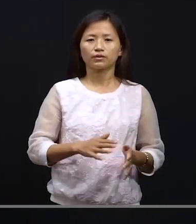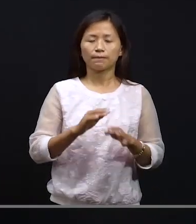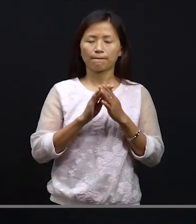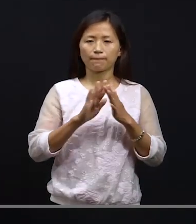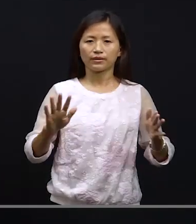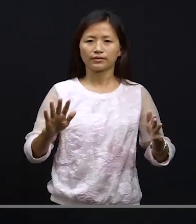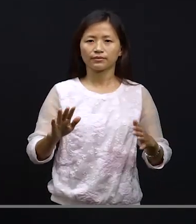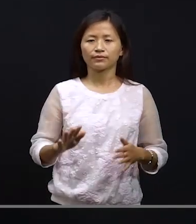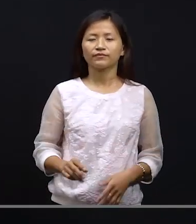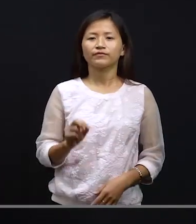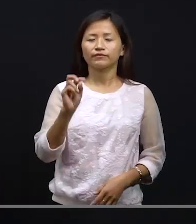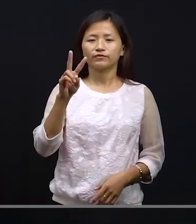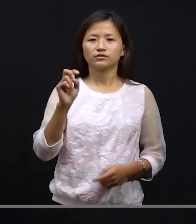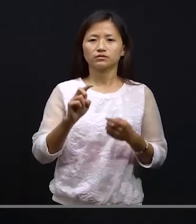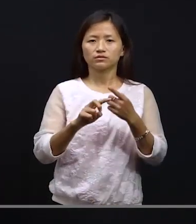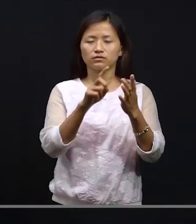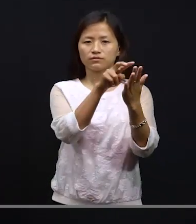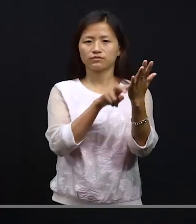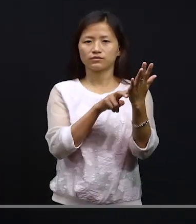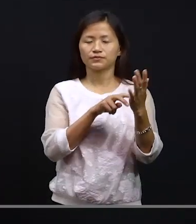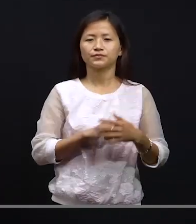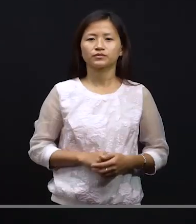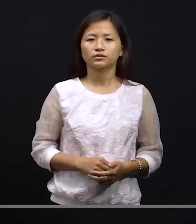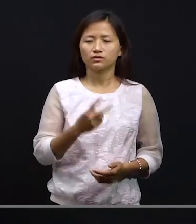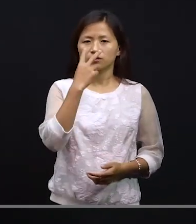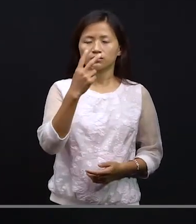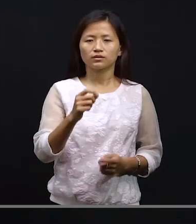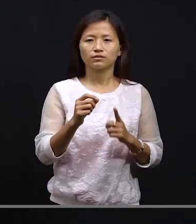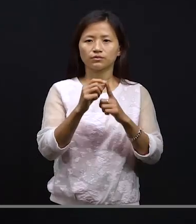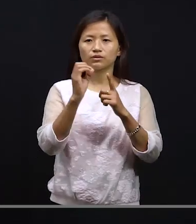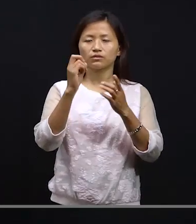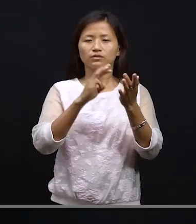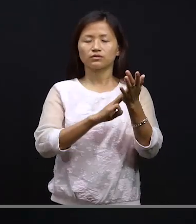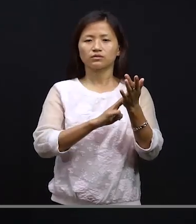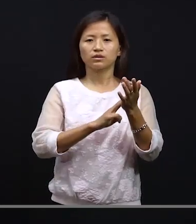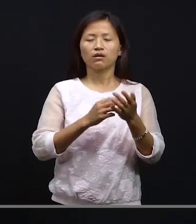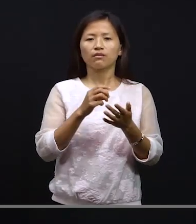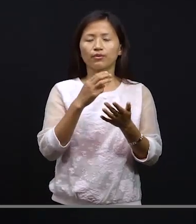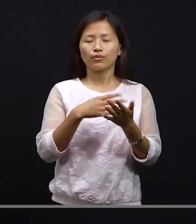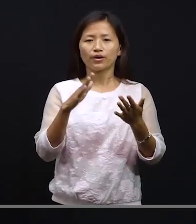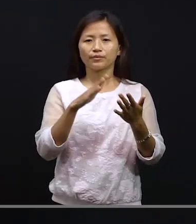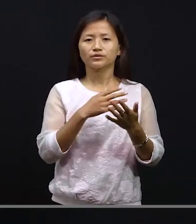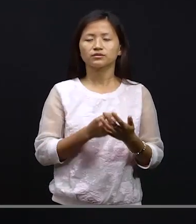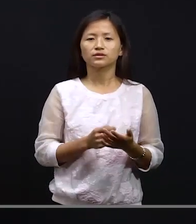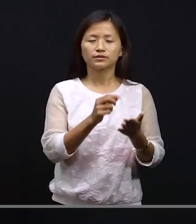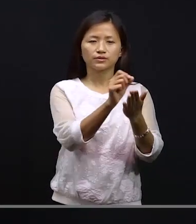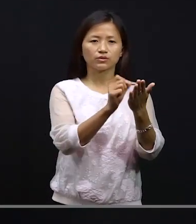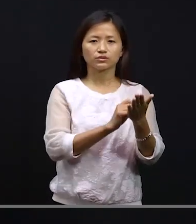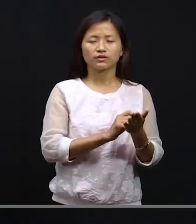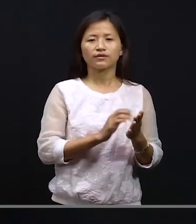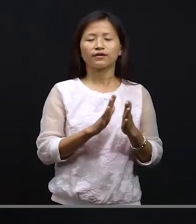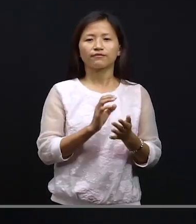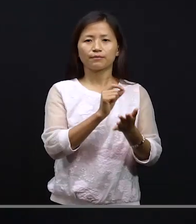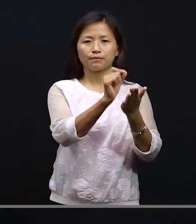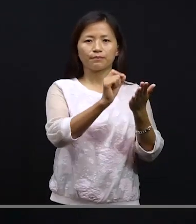verse. Let's take it blank verse, because when you look at the poem, the rhyming scheme does not follow a regular pattern, and there